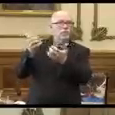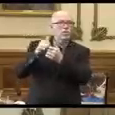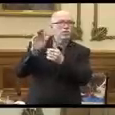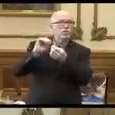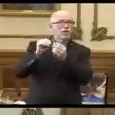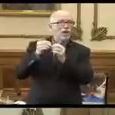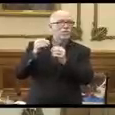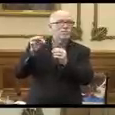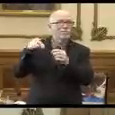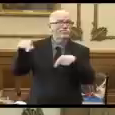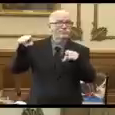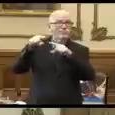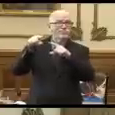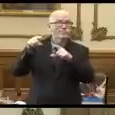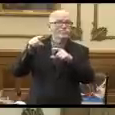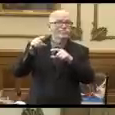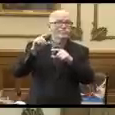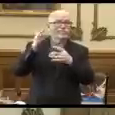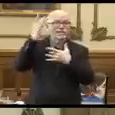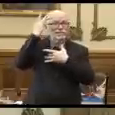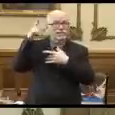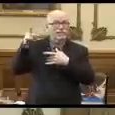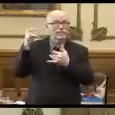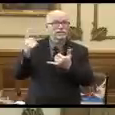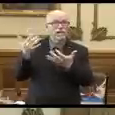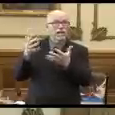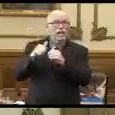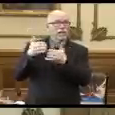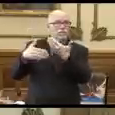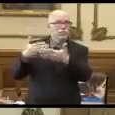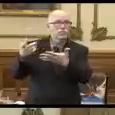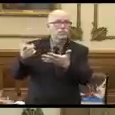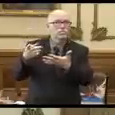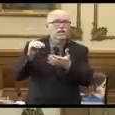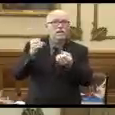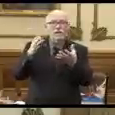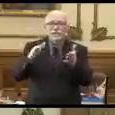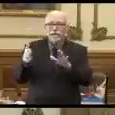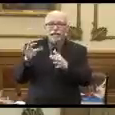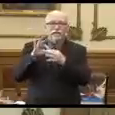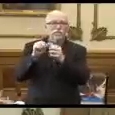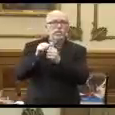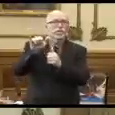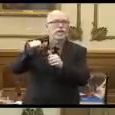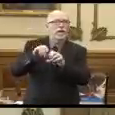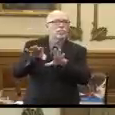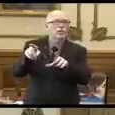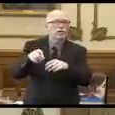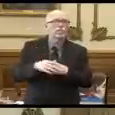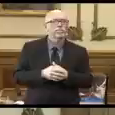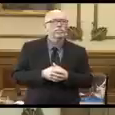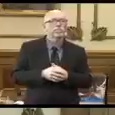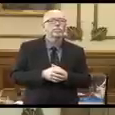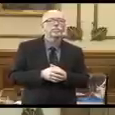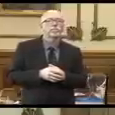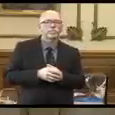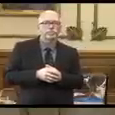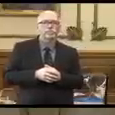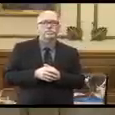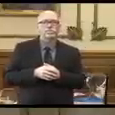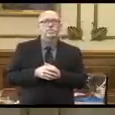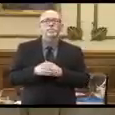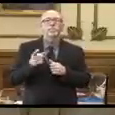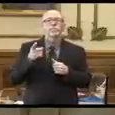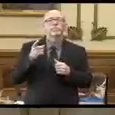of illnesses? Have there been many severe cases and deaths tied to that outbreak there? No, fortunately,